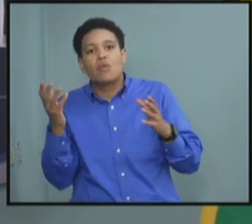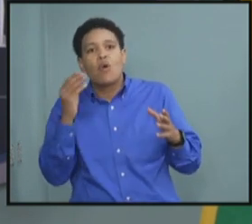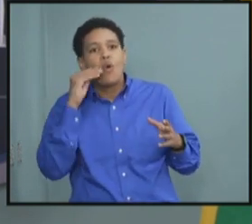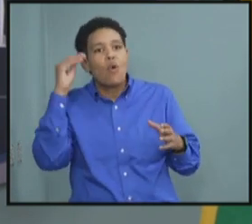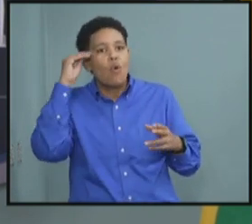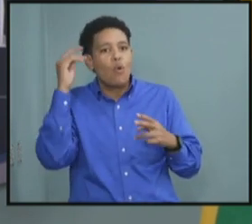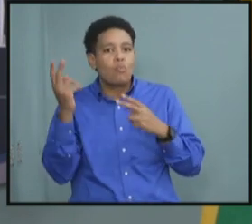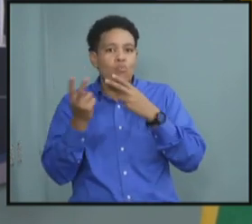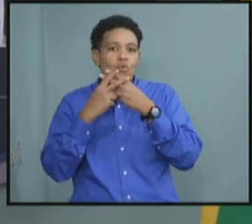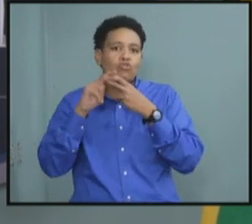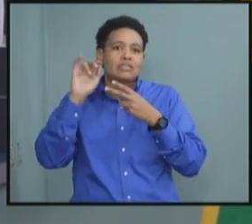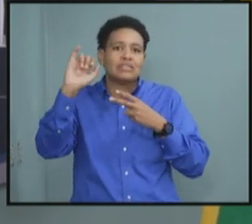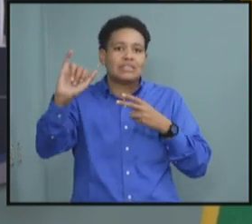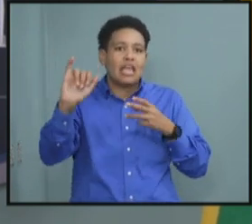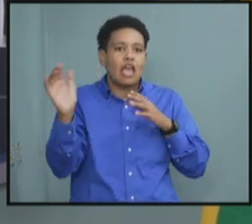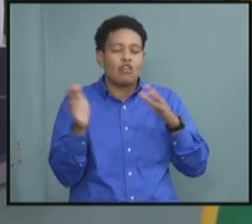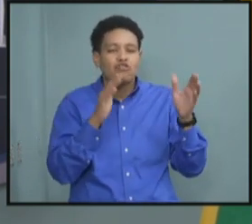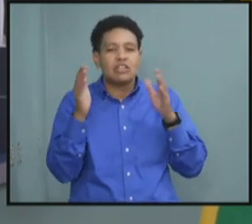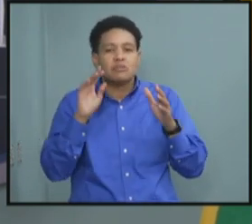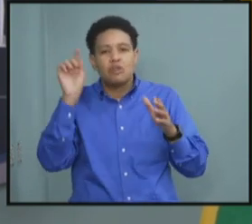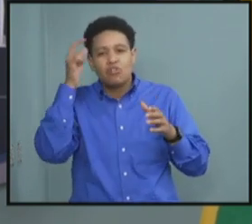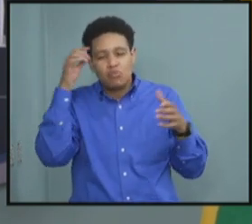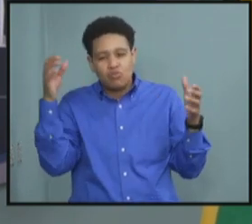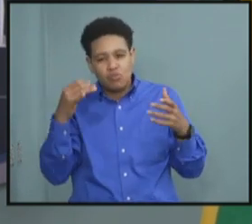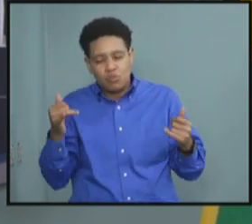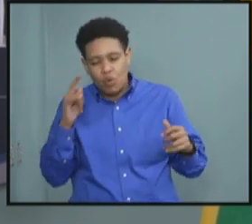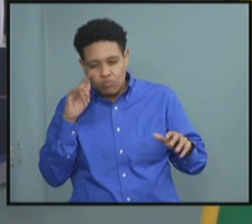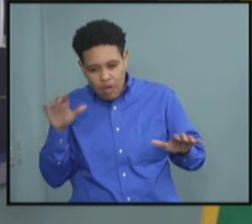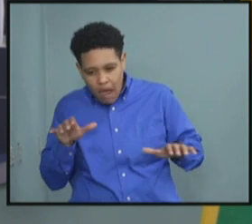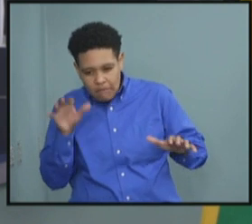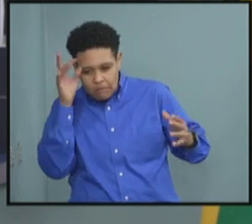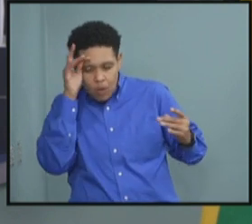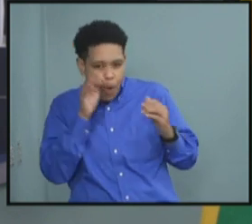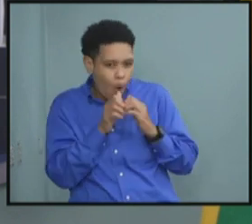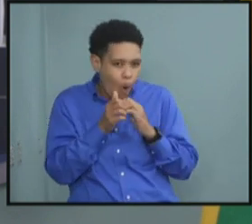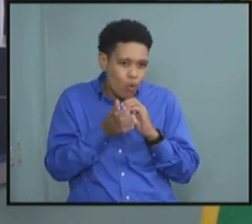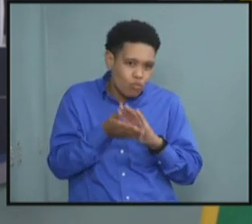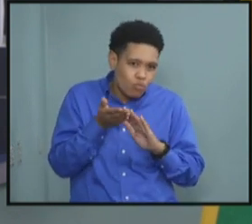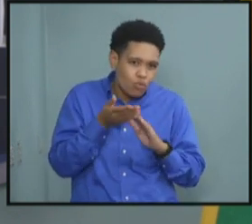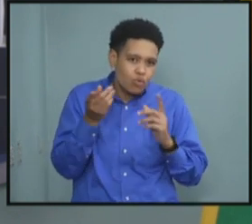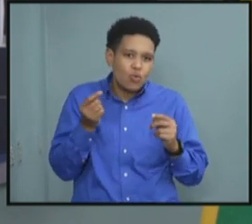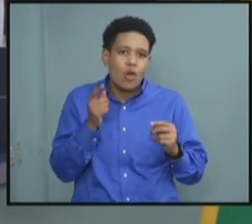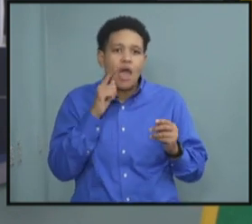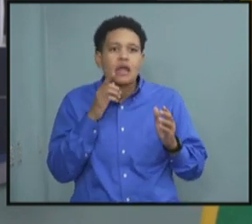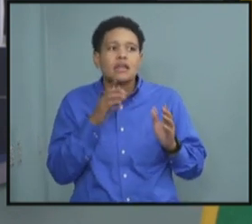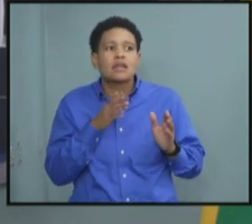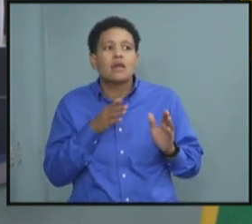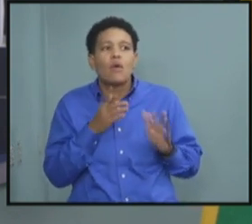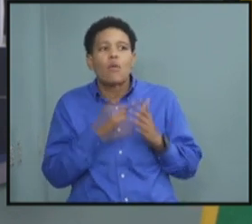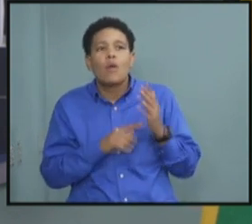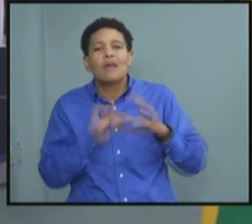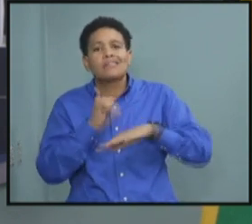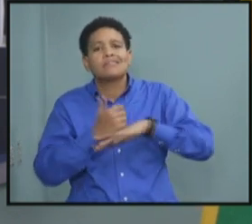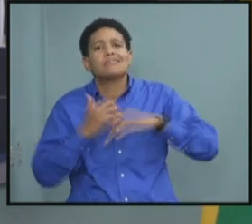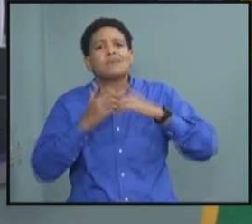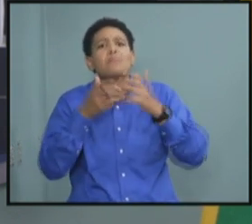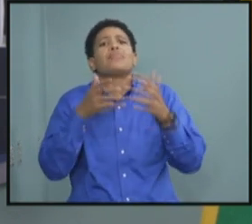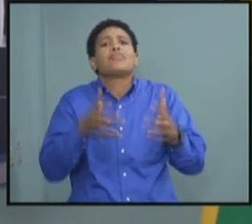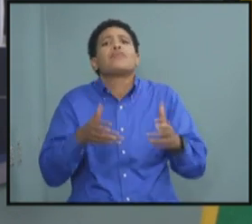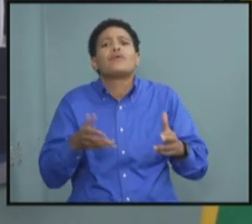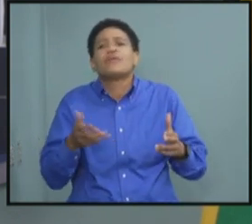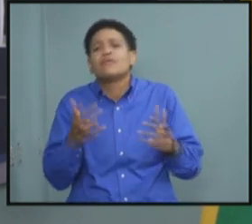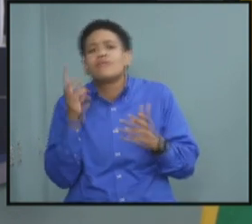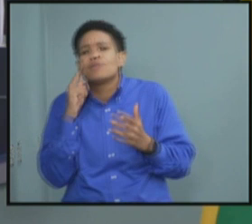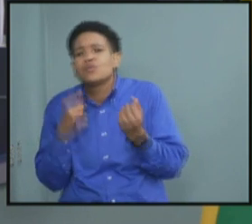home quarantine arrangement, and the Cabinet is now actively considering that and the mechanisms that have to be put in place.